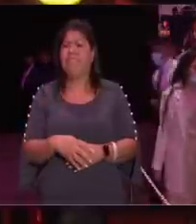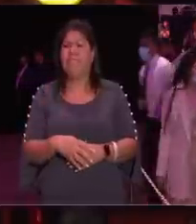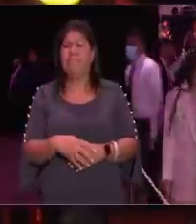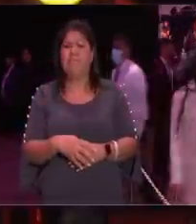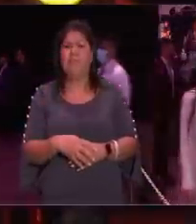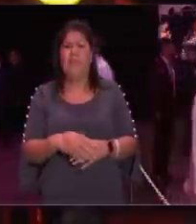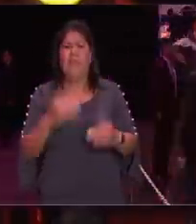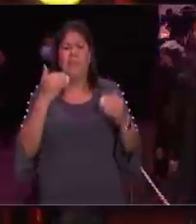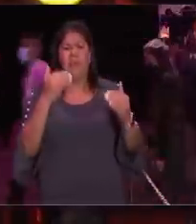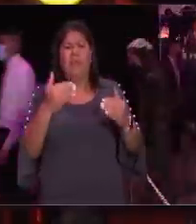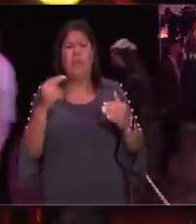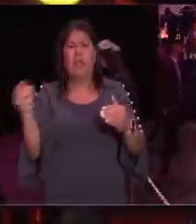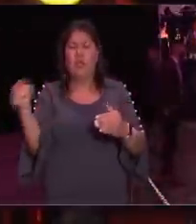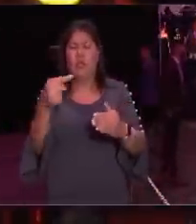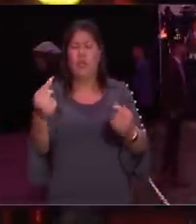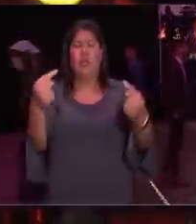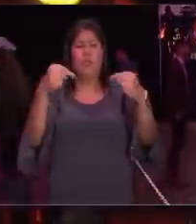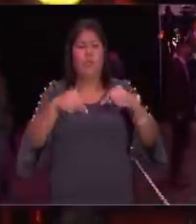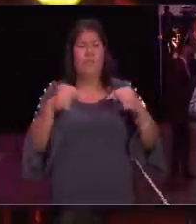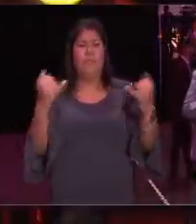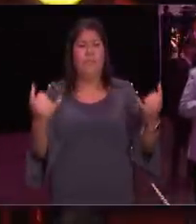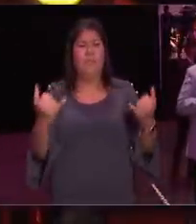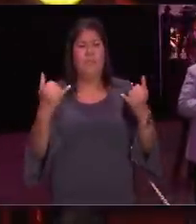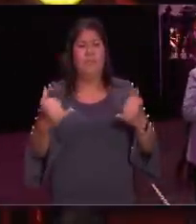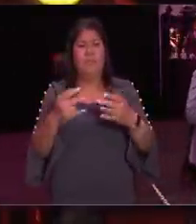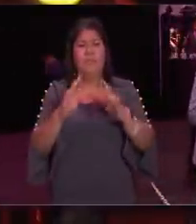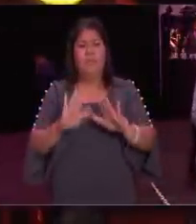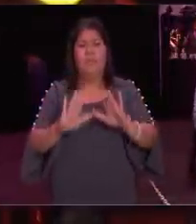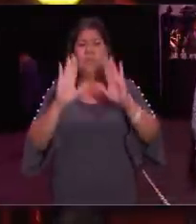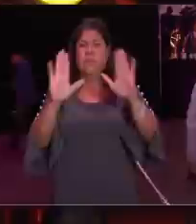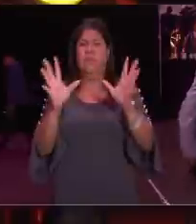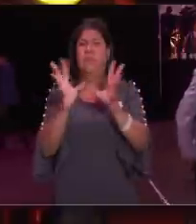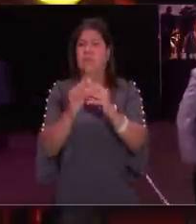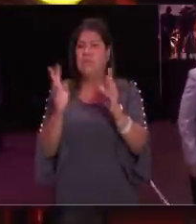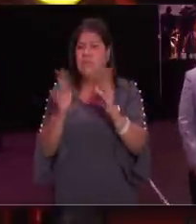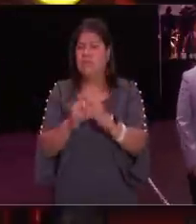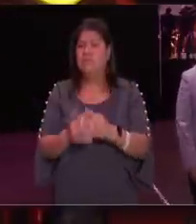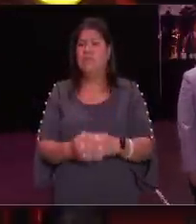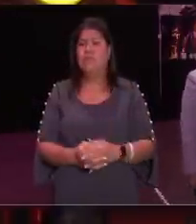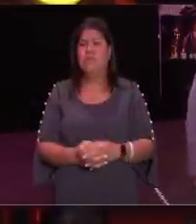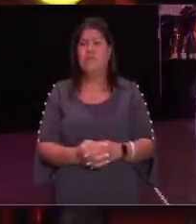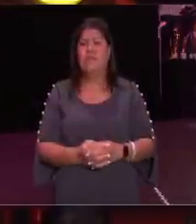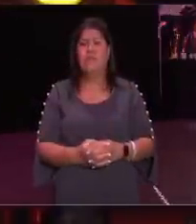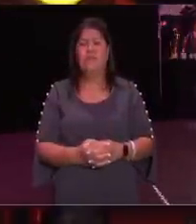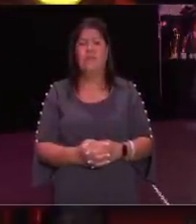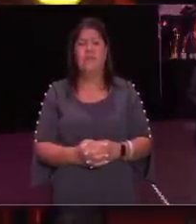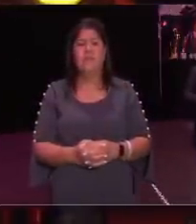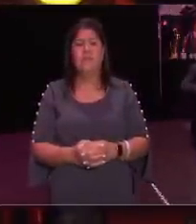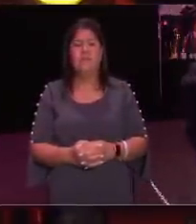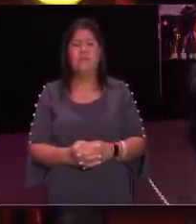Qué bueno que vinieron todos. It's great that you all came to this great convention.